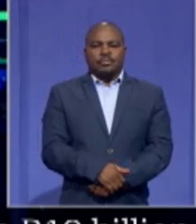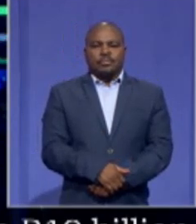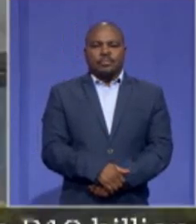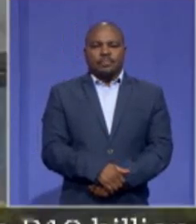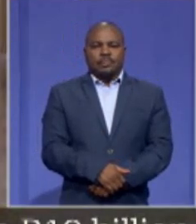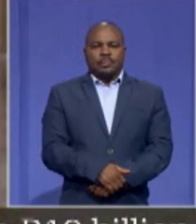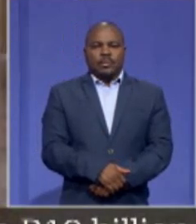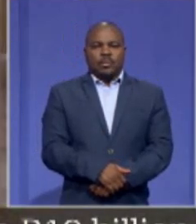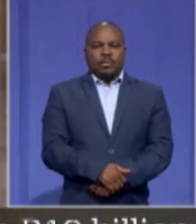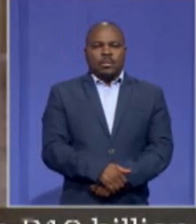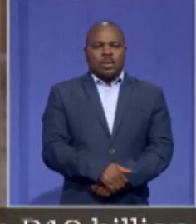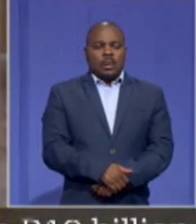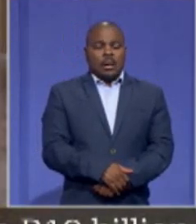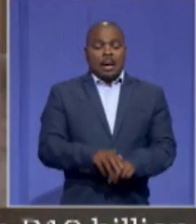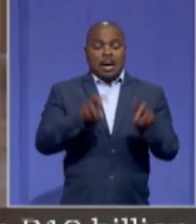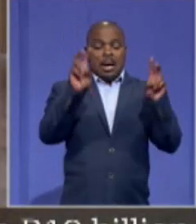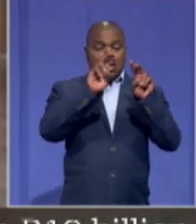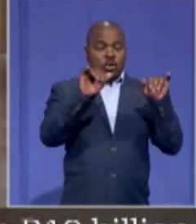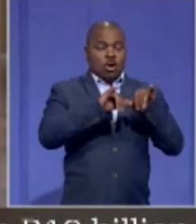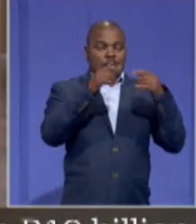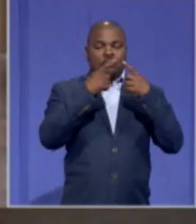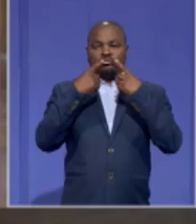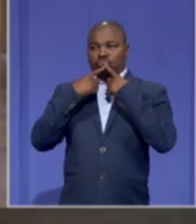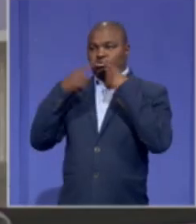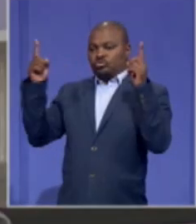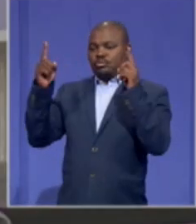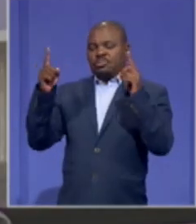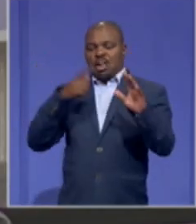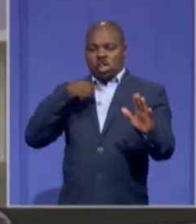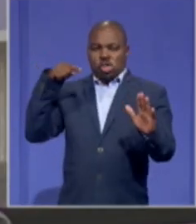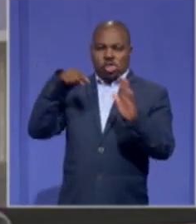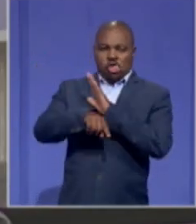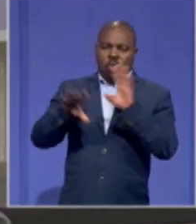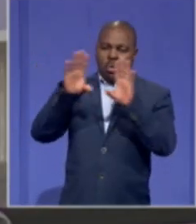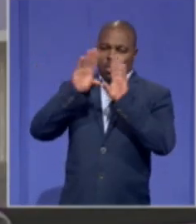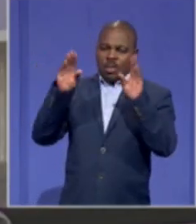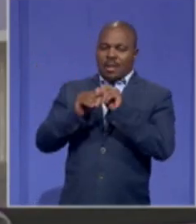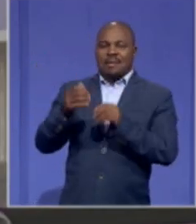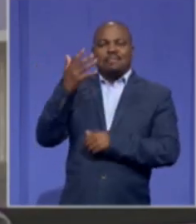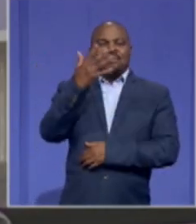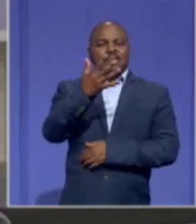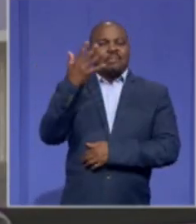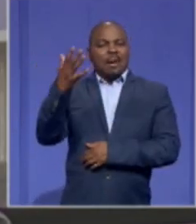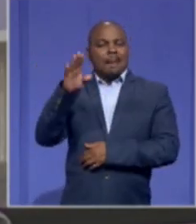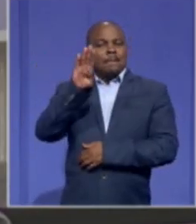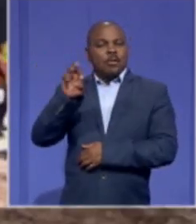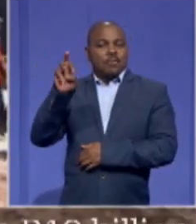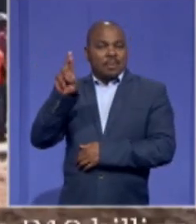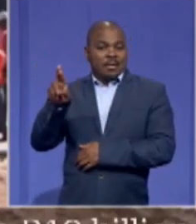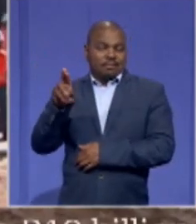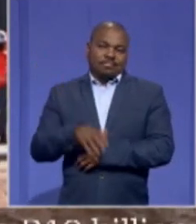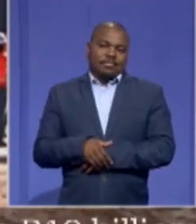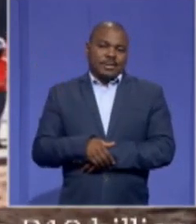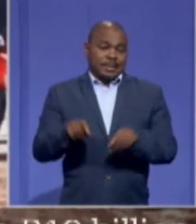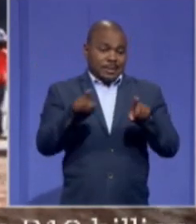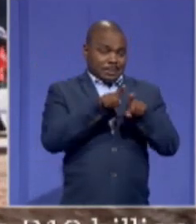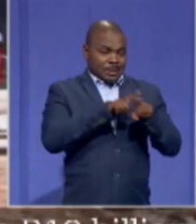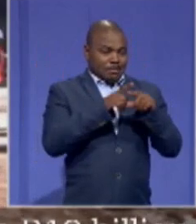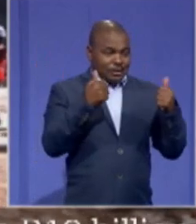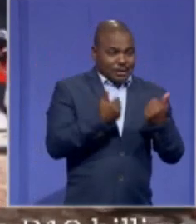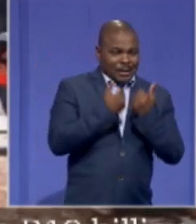Ho latela phatlalatso ya Eskom, tahlehelo ya dibilione tsa diranta tse 55 e tlile nakong ya diphephetso tsa tsamaiso